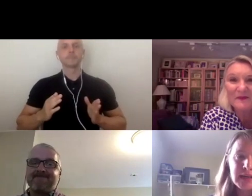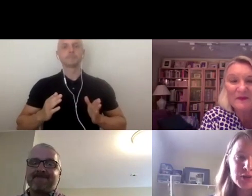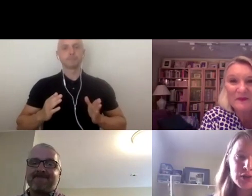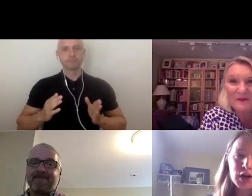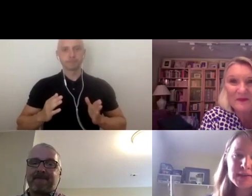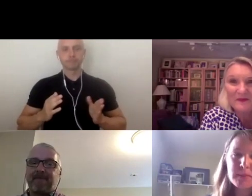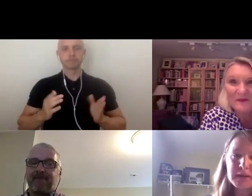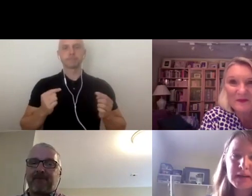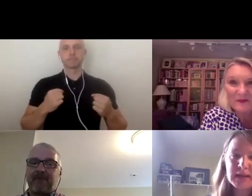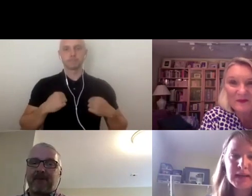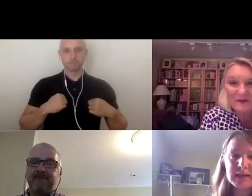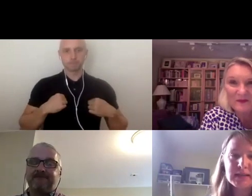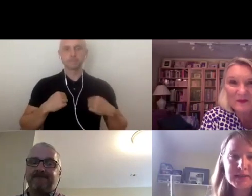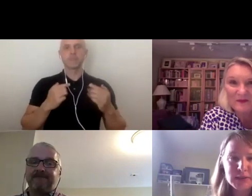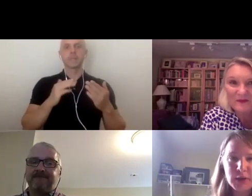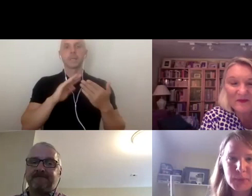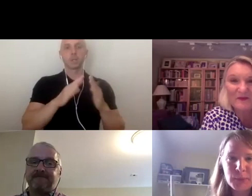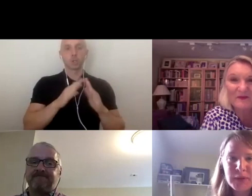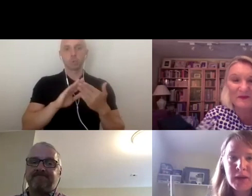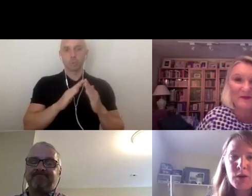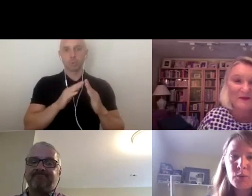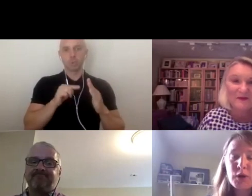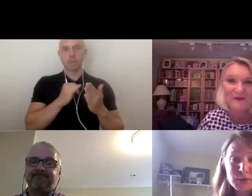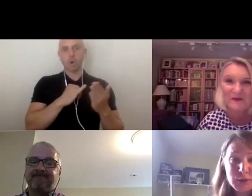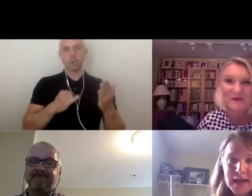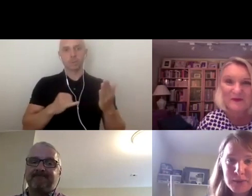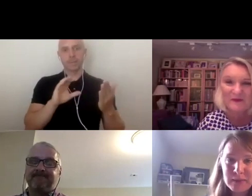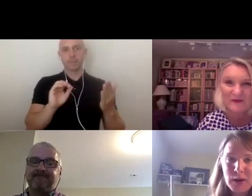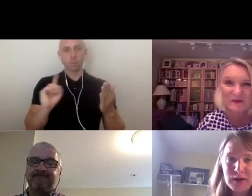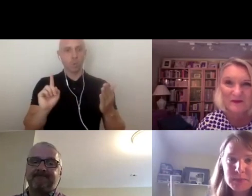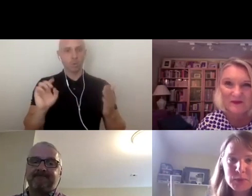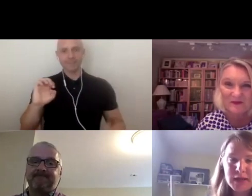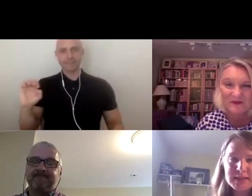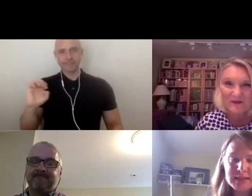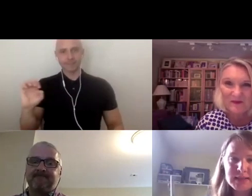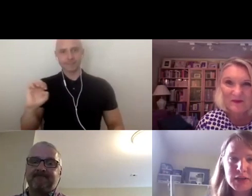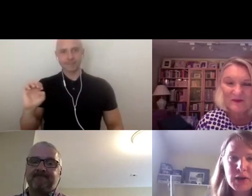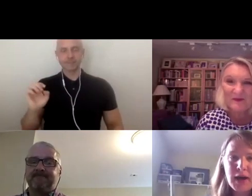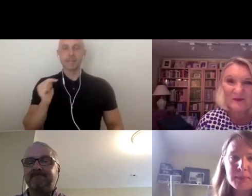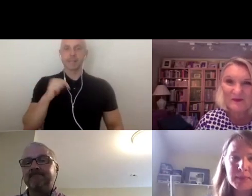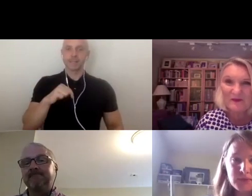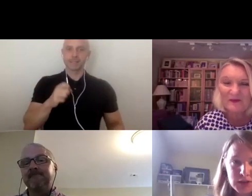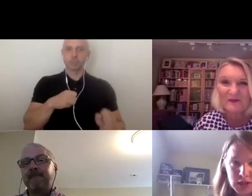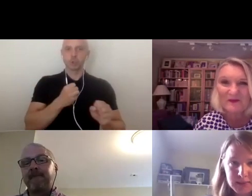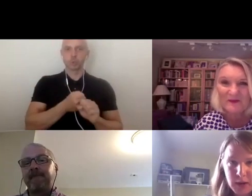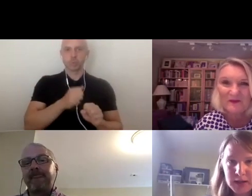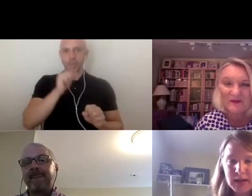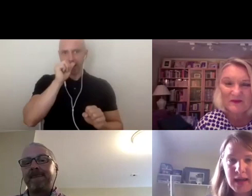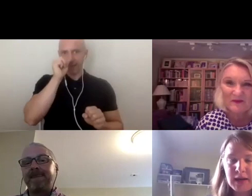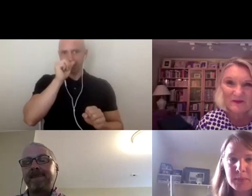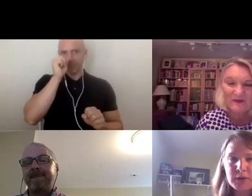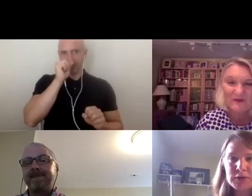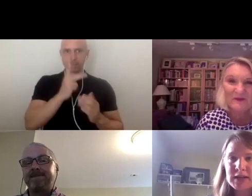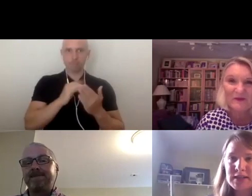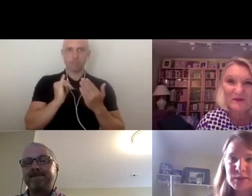community engaged arts company in East Scarborough. We're also doing an animating parks project this year in Fred Johnson Park.